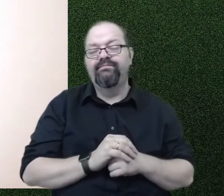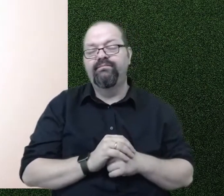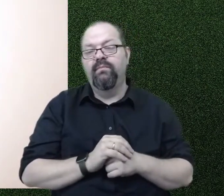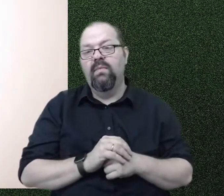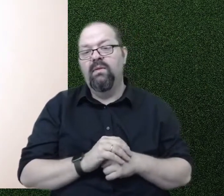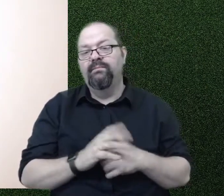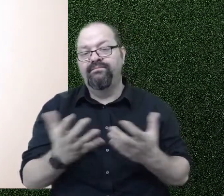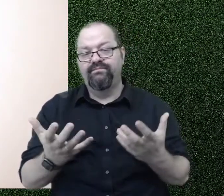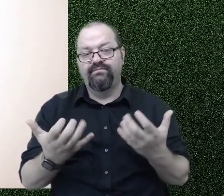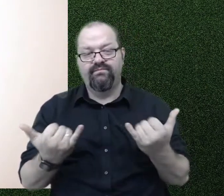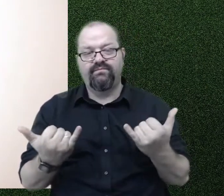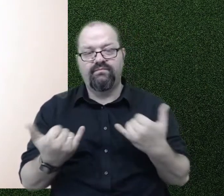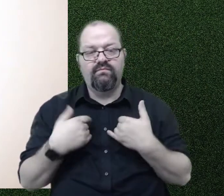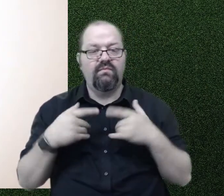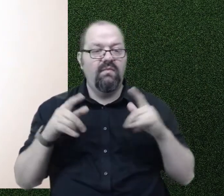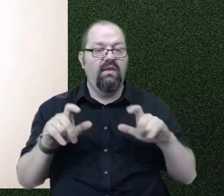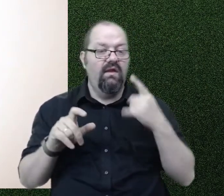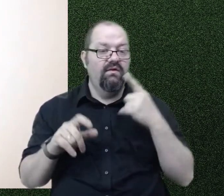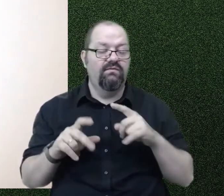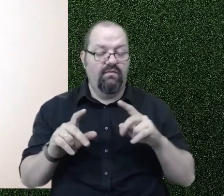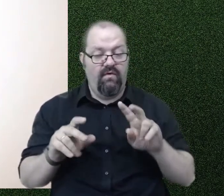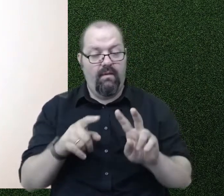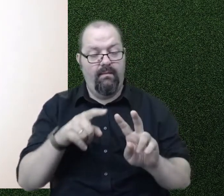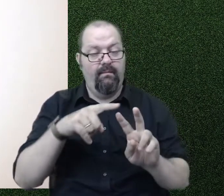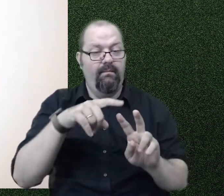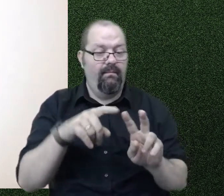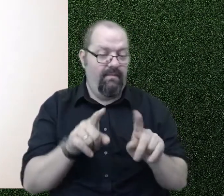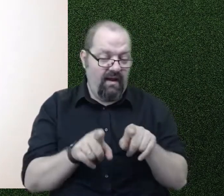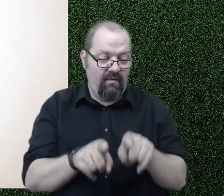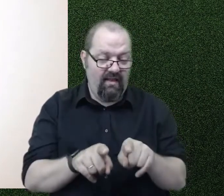So we've got a test for parallel vectors now.